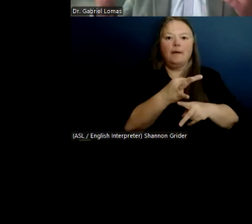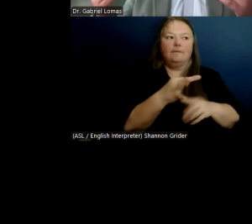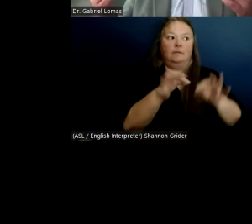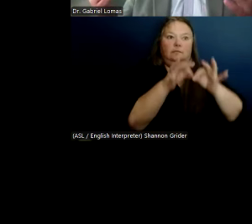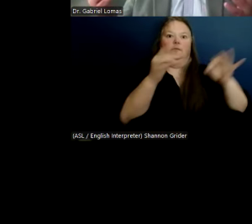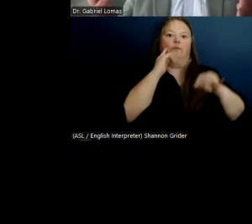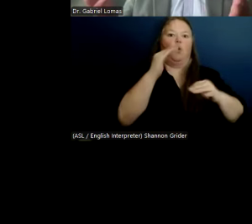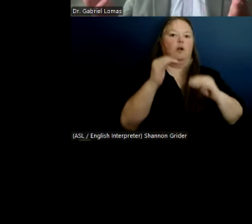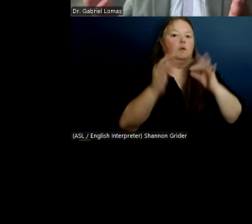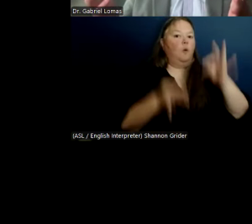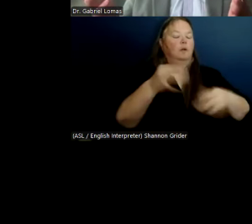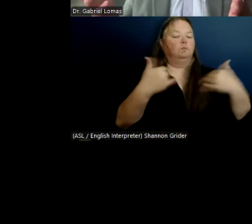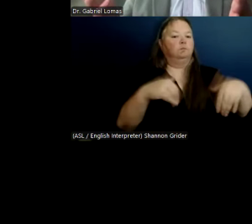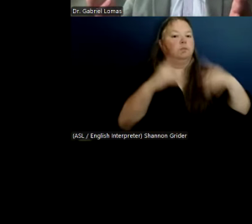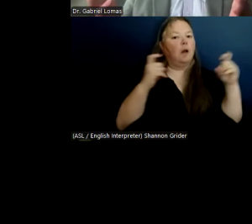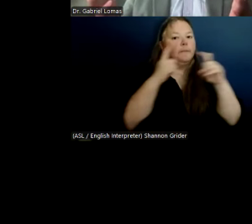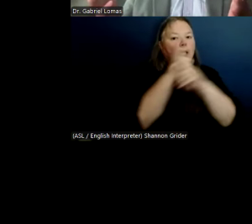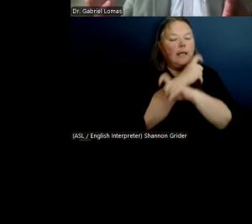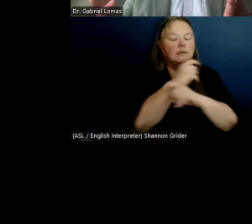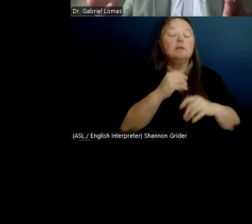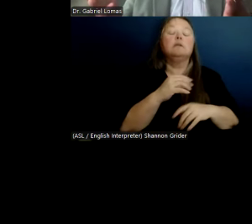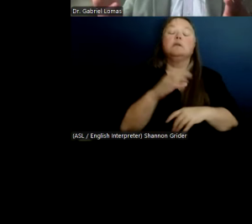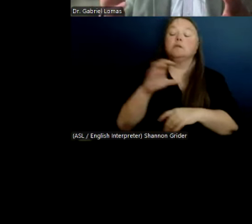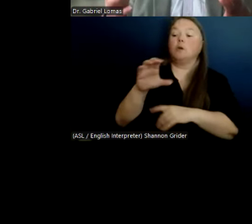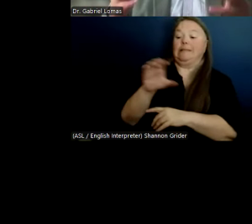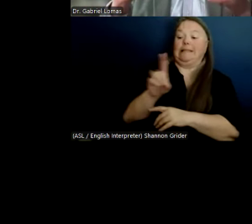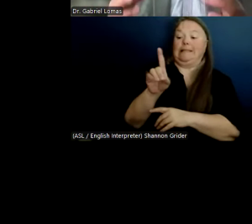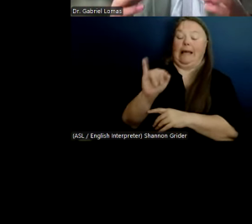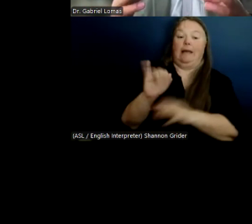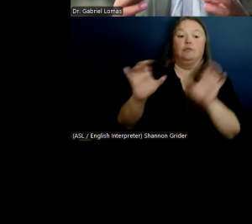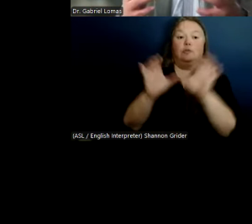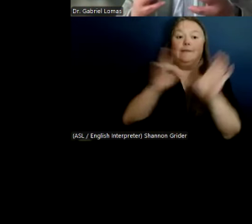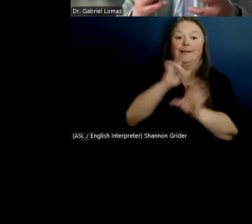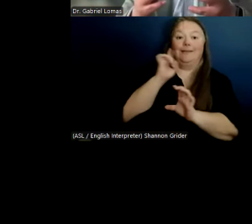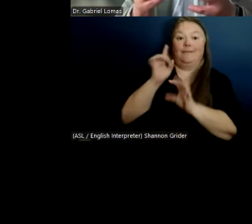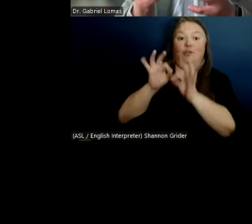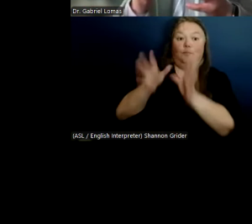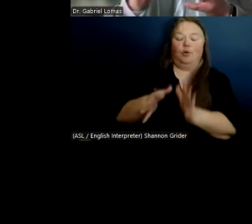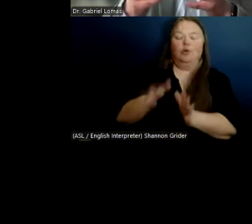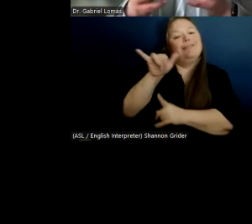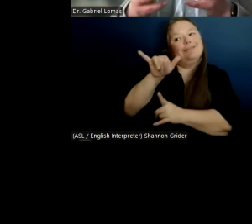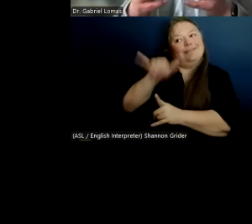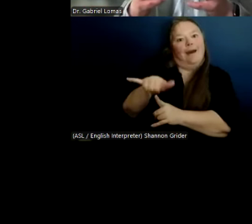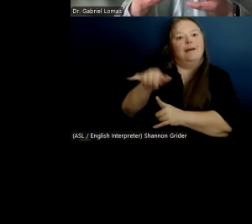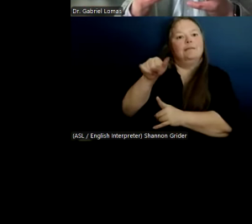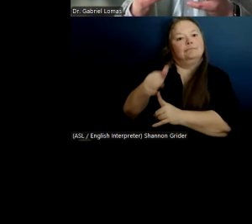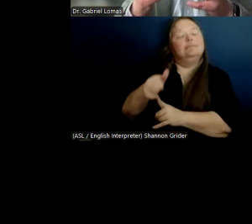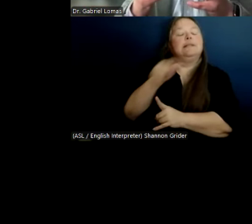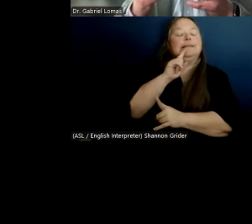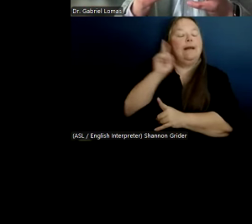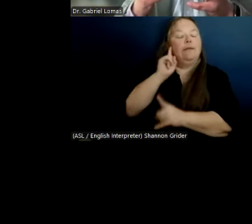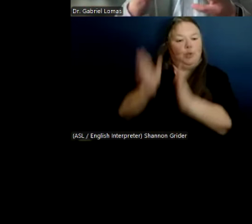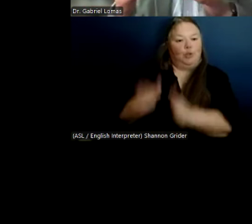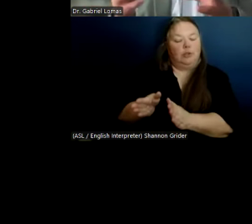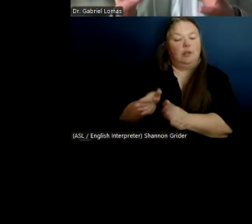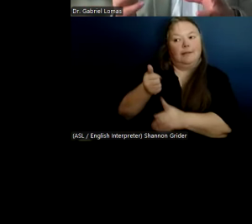is pretty complicated. So a CDI, a certified deaf interpreter, is a deaf person may